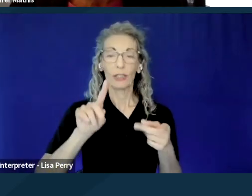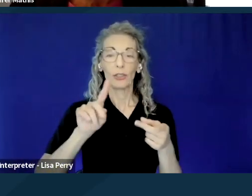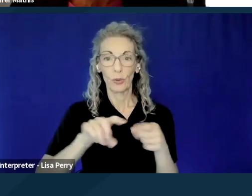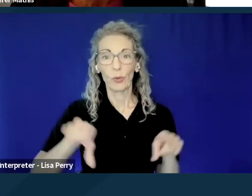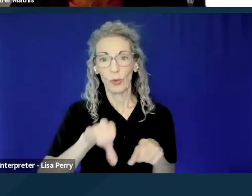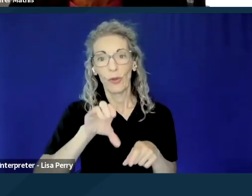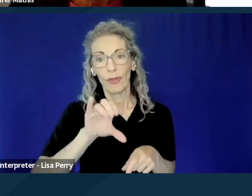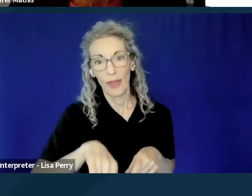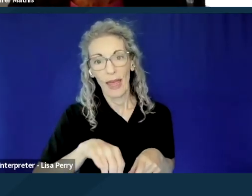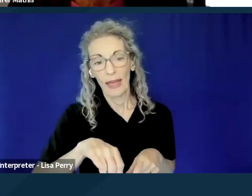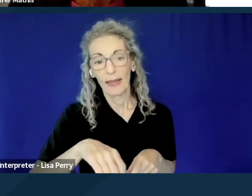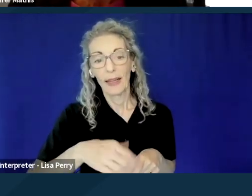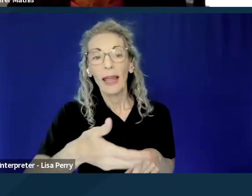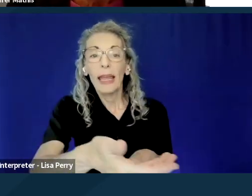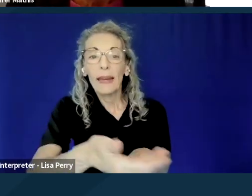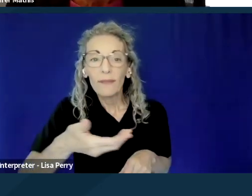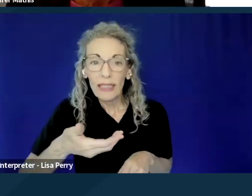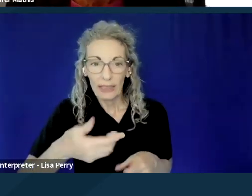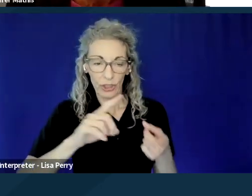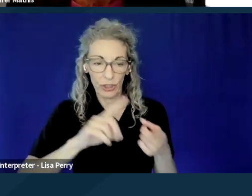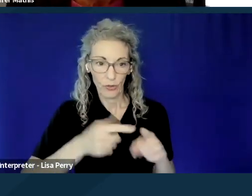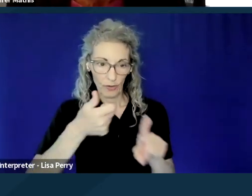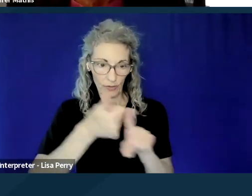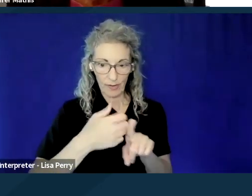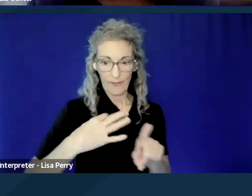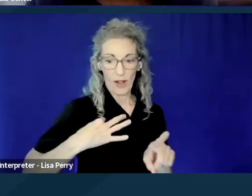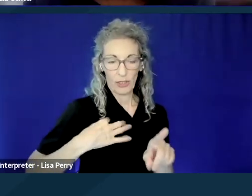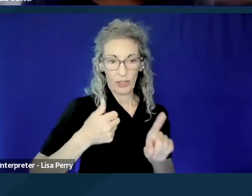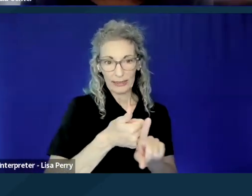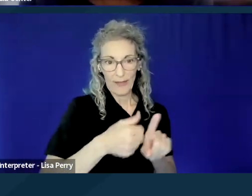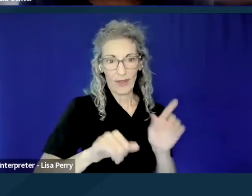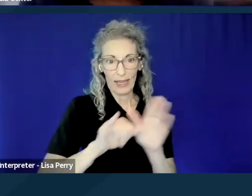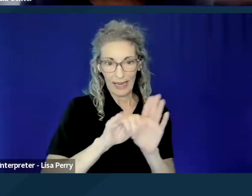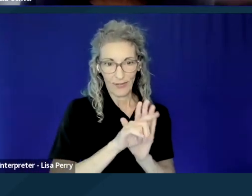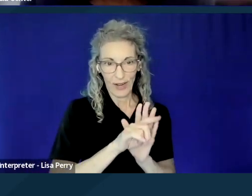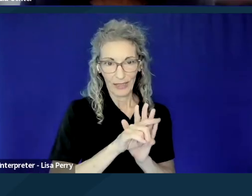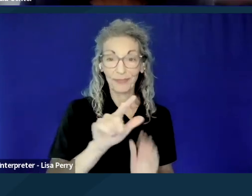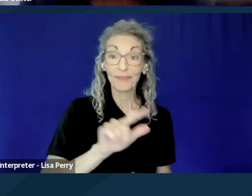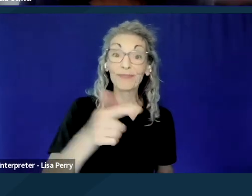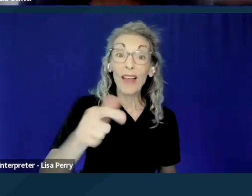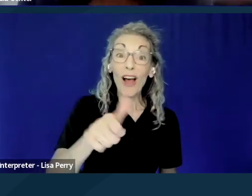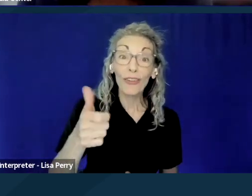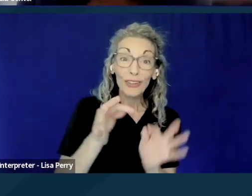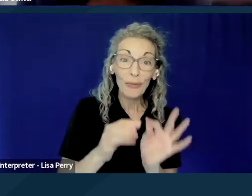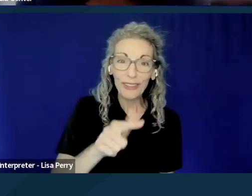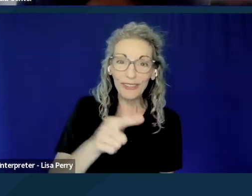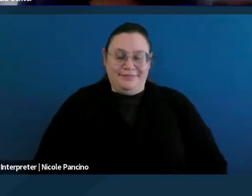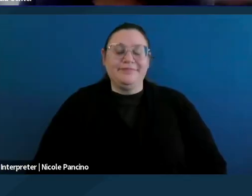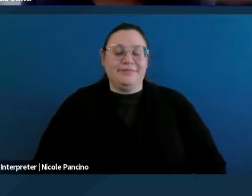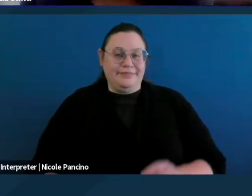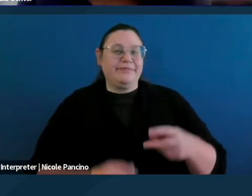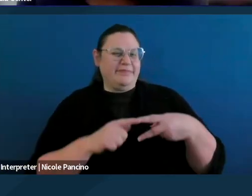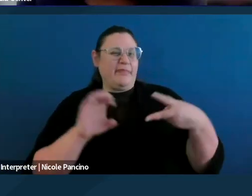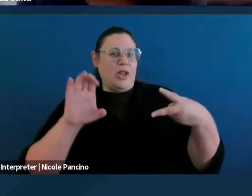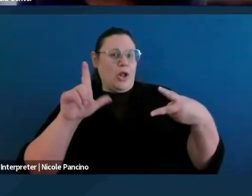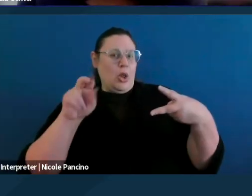that invitation to voluntarily self-identify. And there are two other legal principles, this is Claudia,